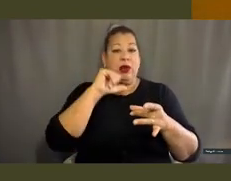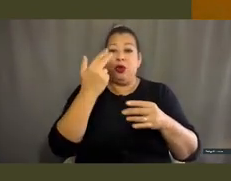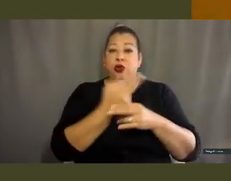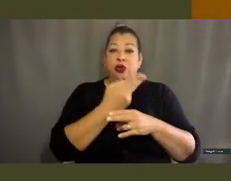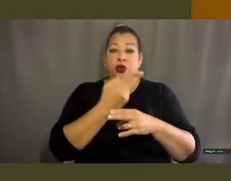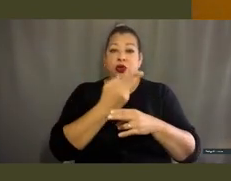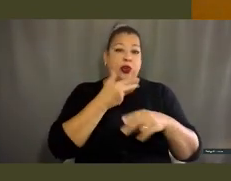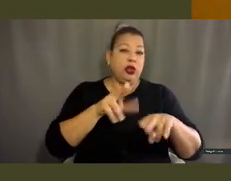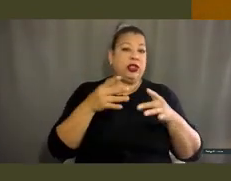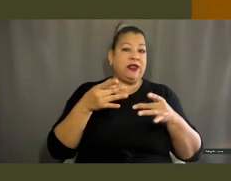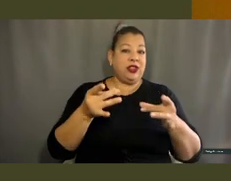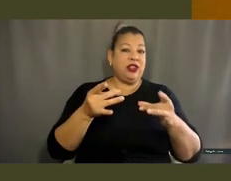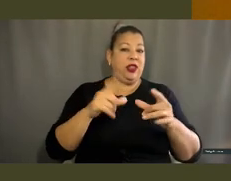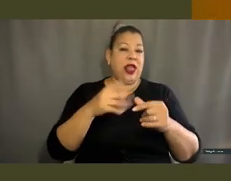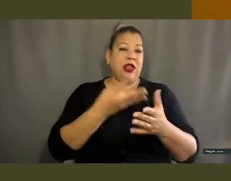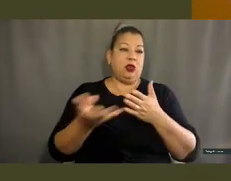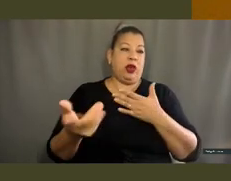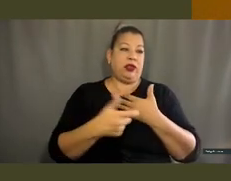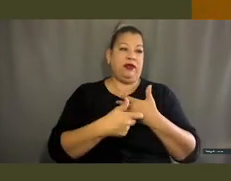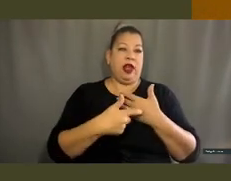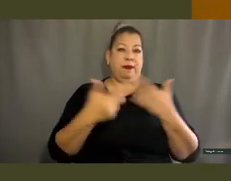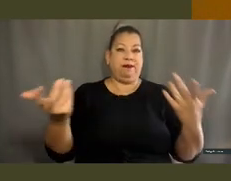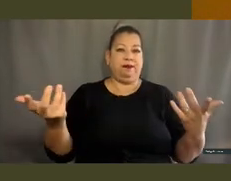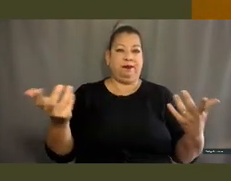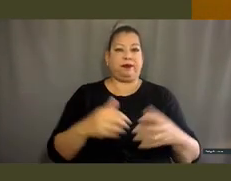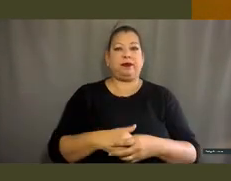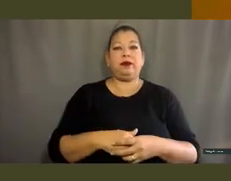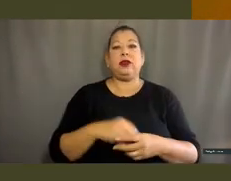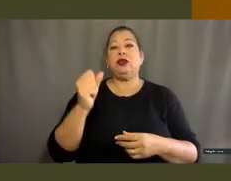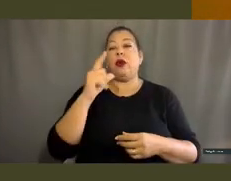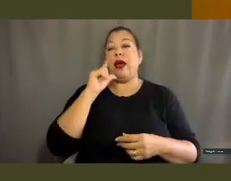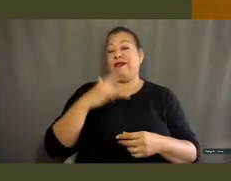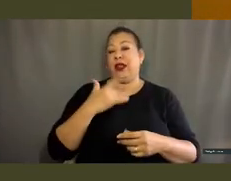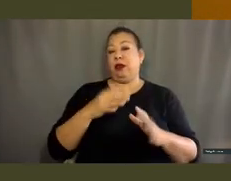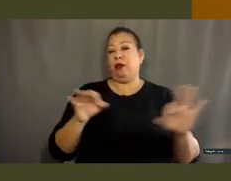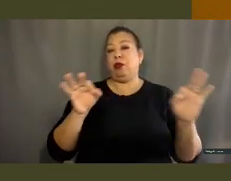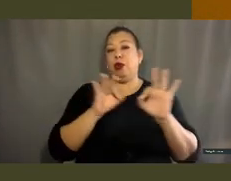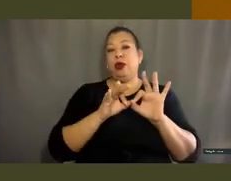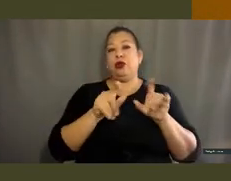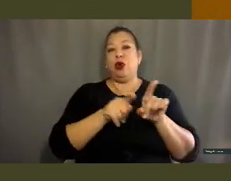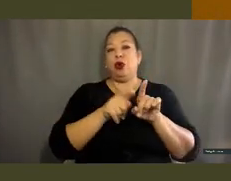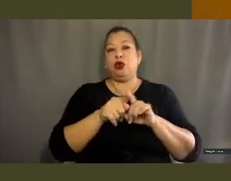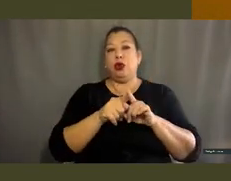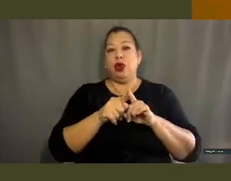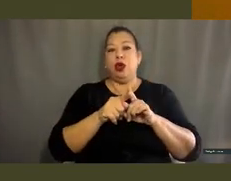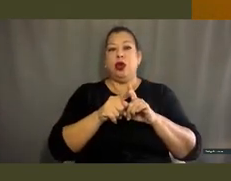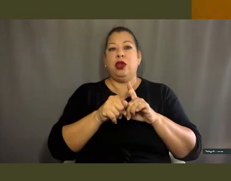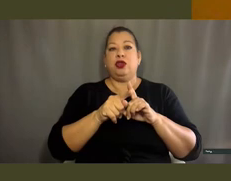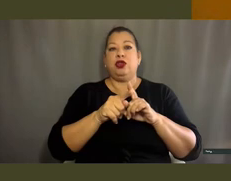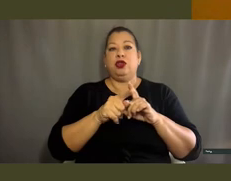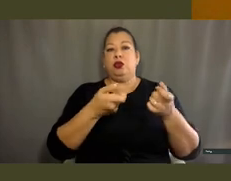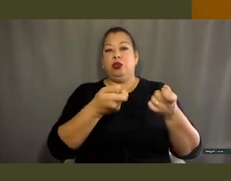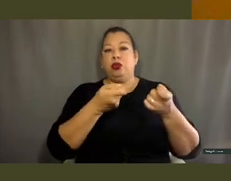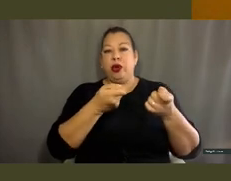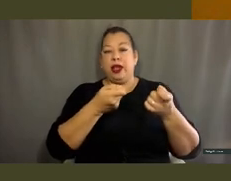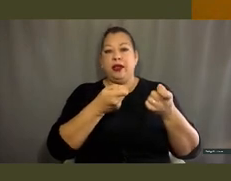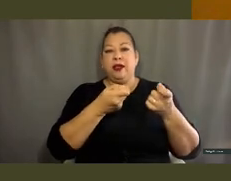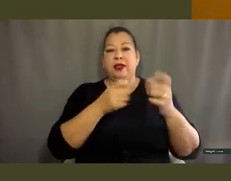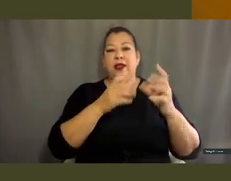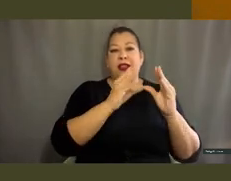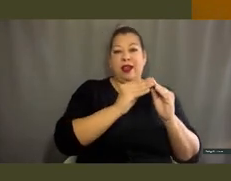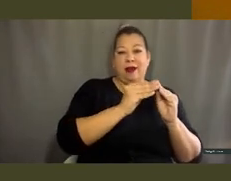the integrity of the work, but I think it's an important part also to bring the private sector more into the action. And there has been a lot of interest in